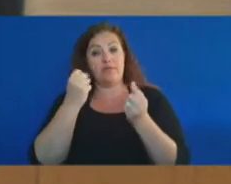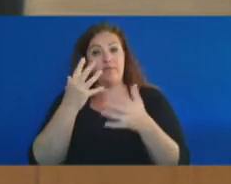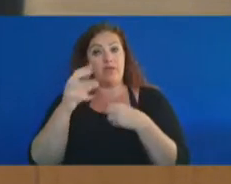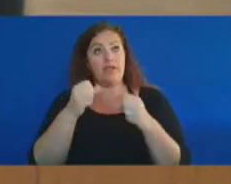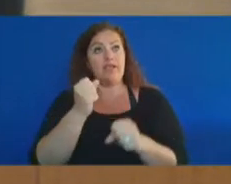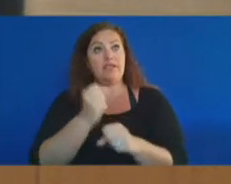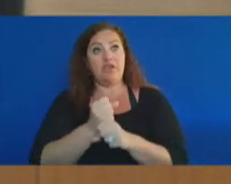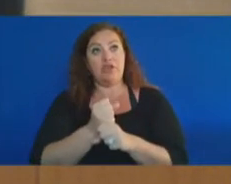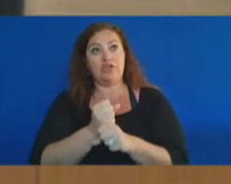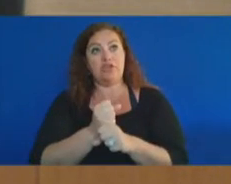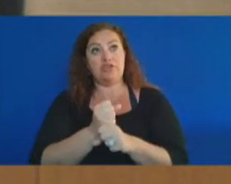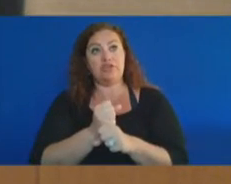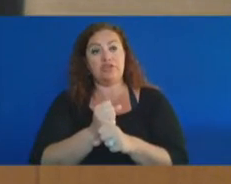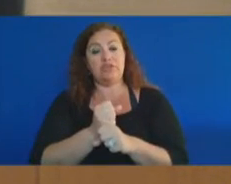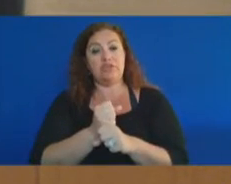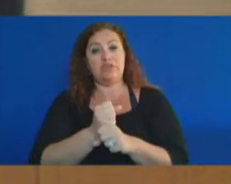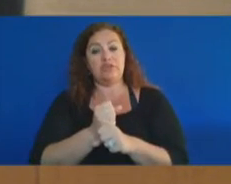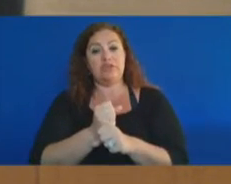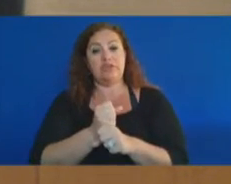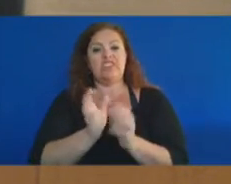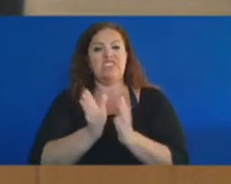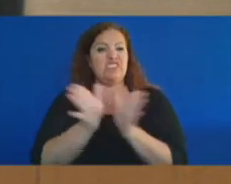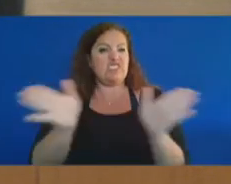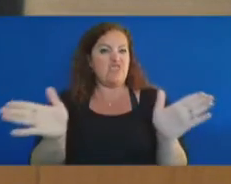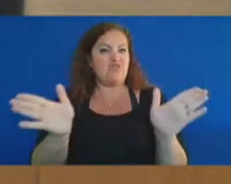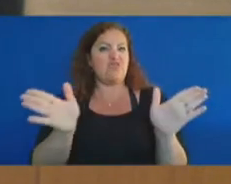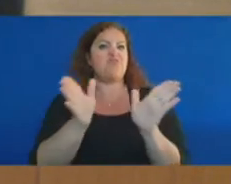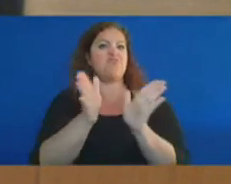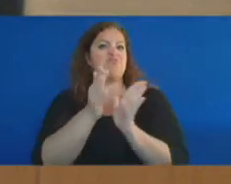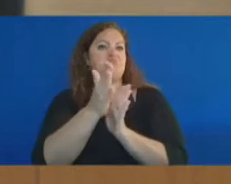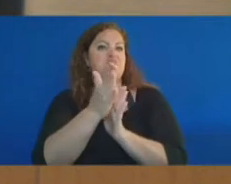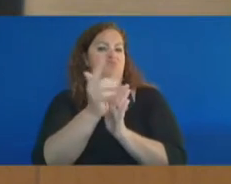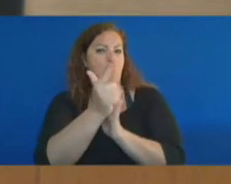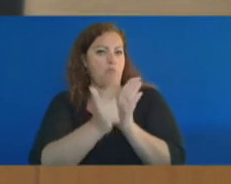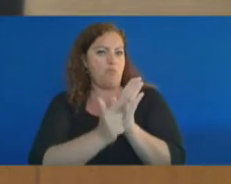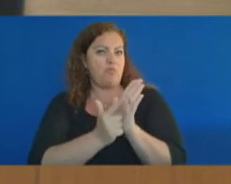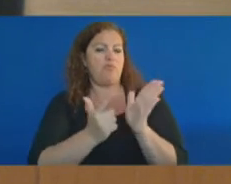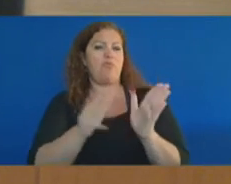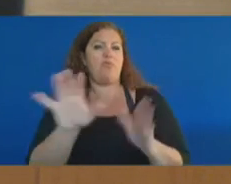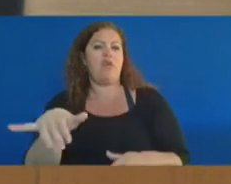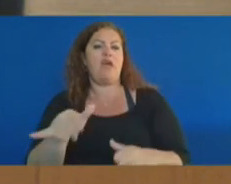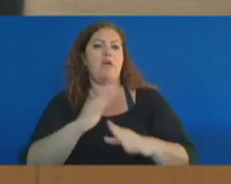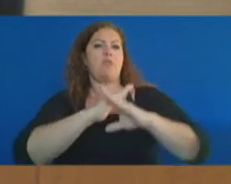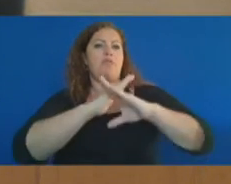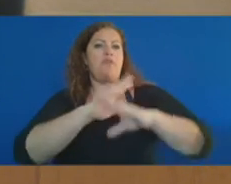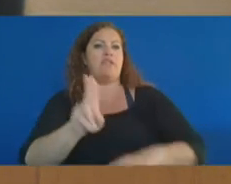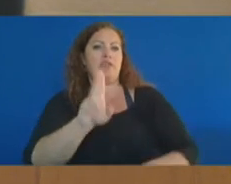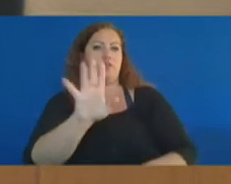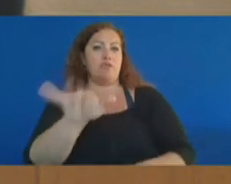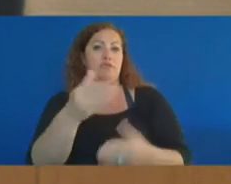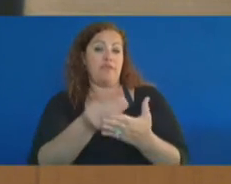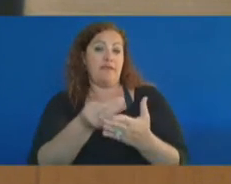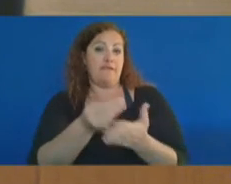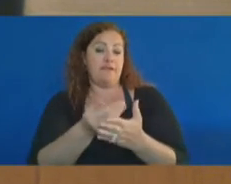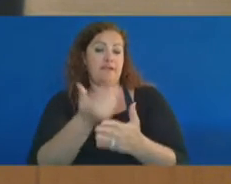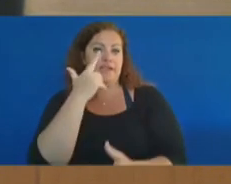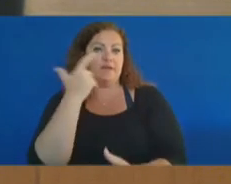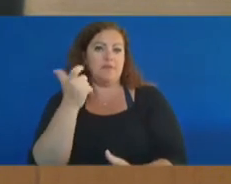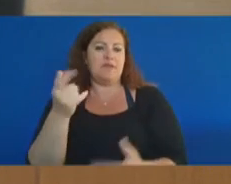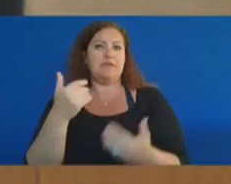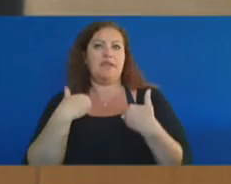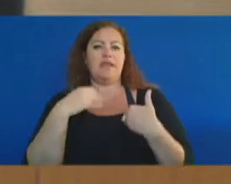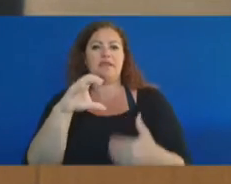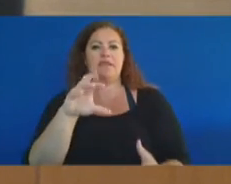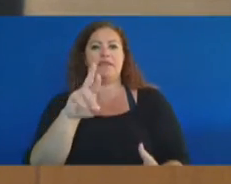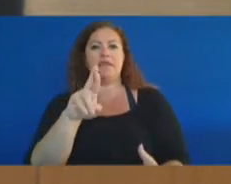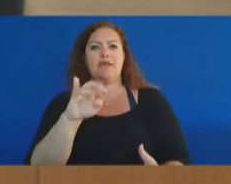um General statutes state law um prevented the use of this funding because there was a criminal